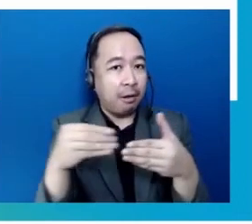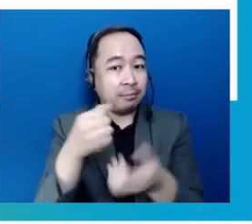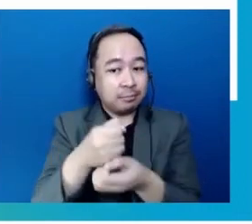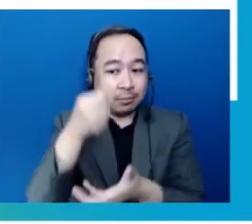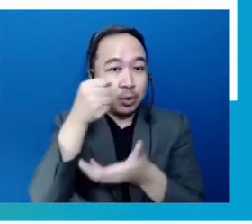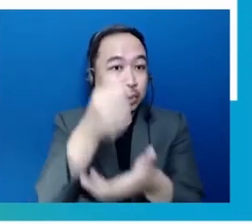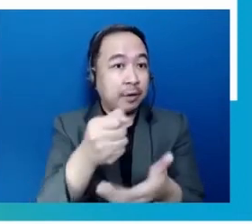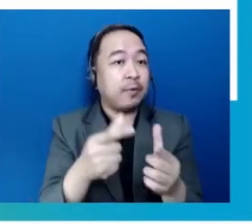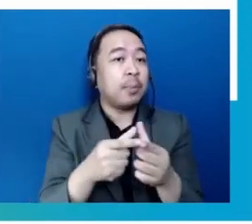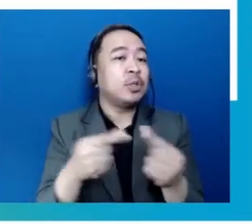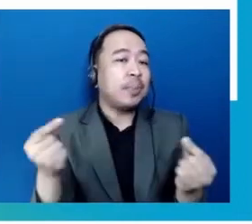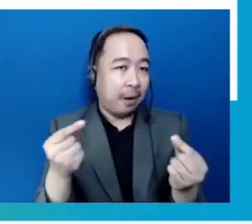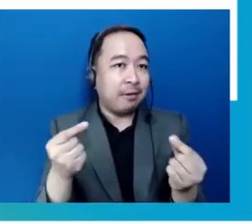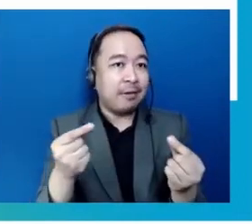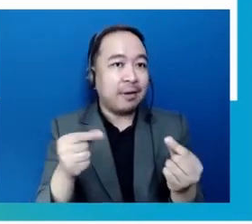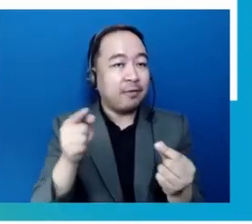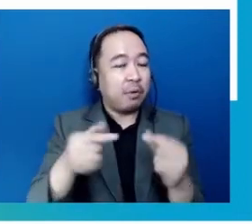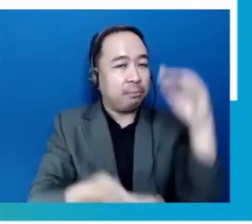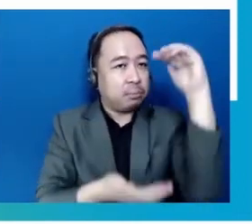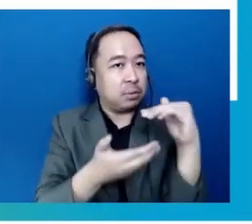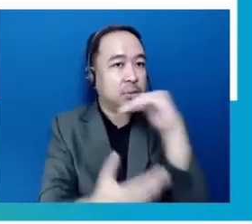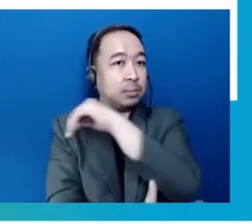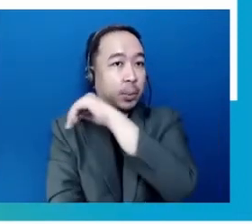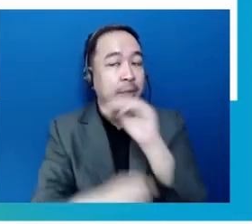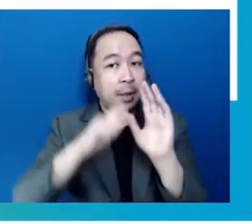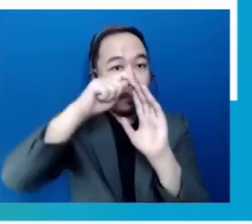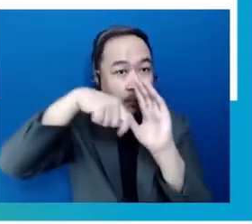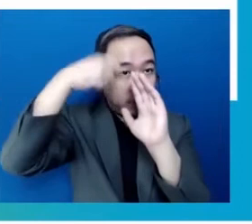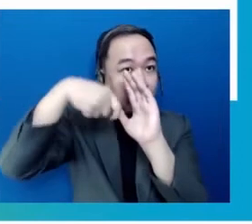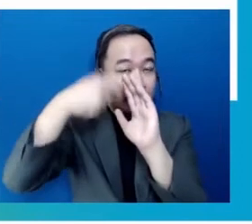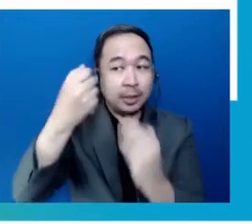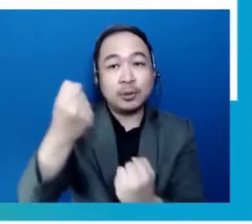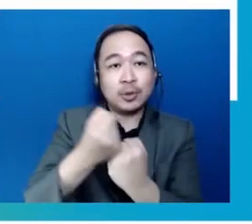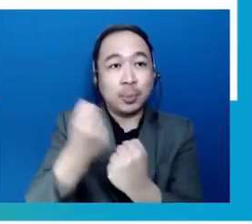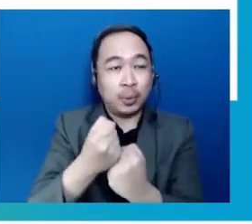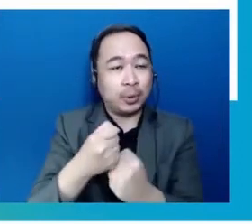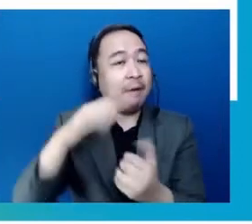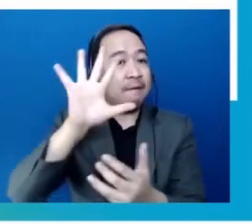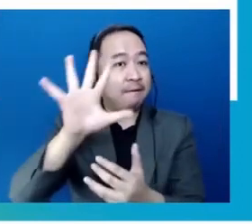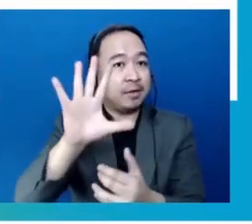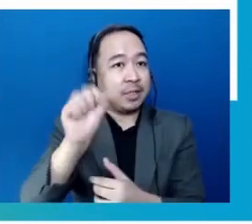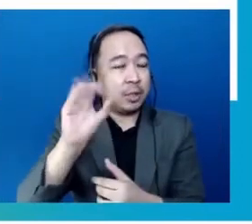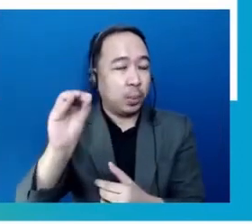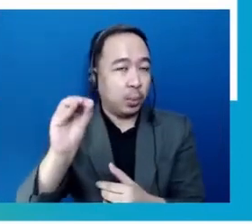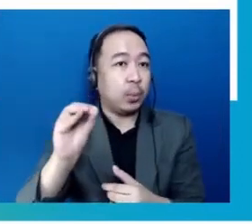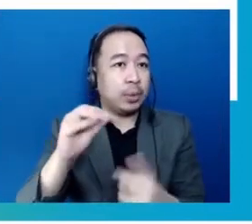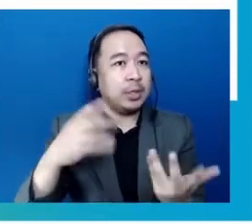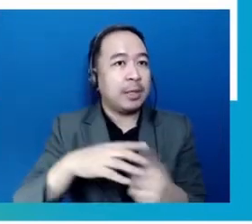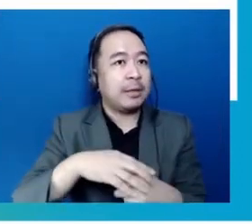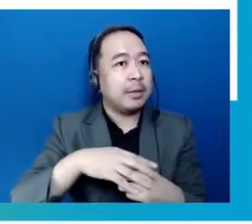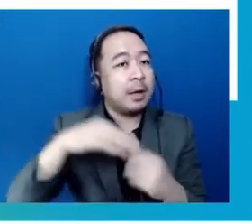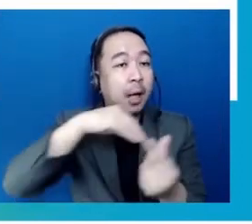Reduction, the project supports five CSO consortia in Armenia, Cook Islands, Laos,